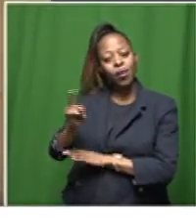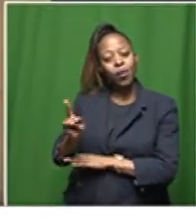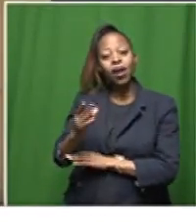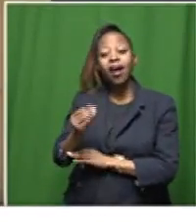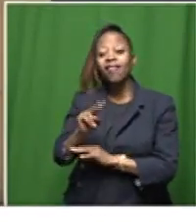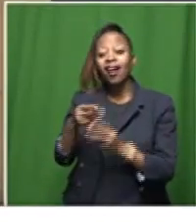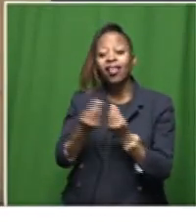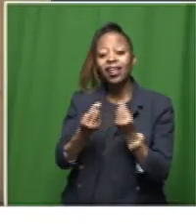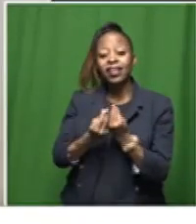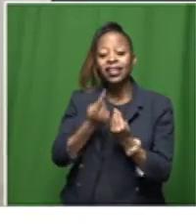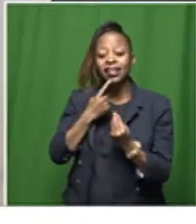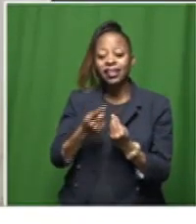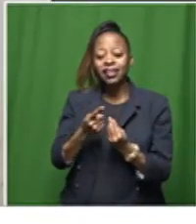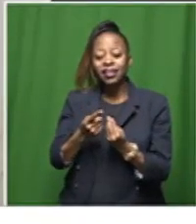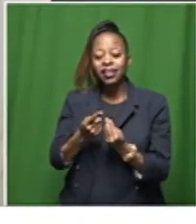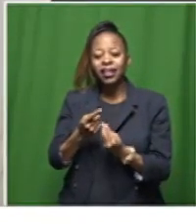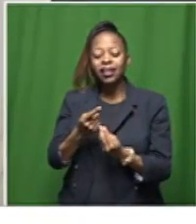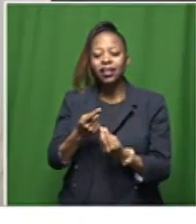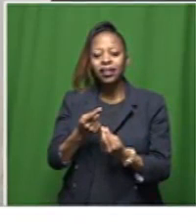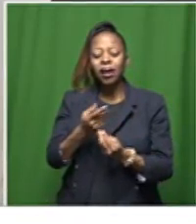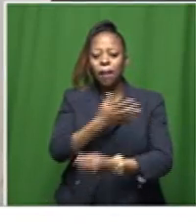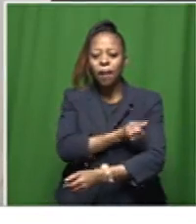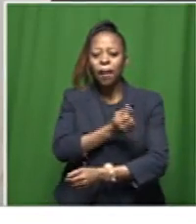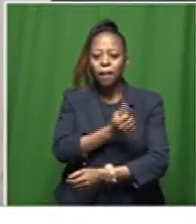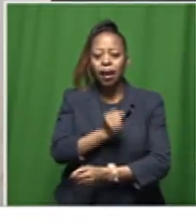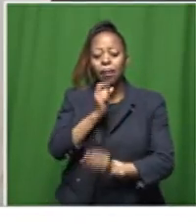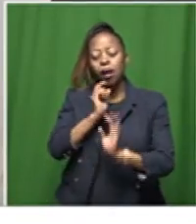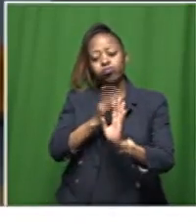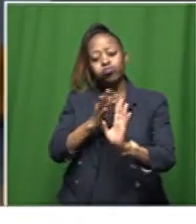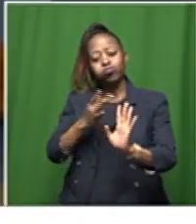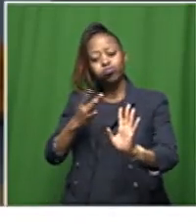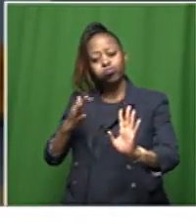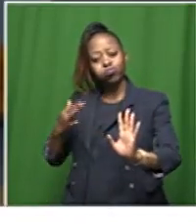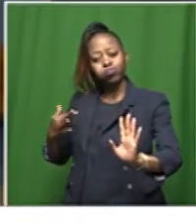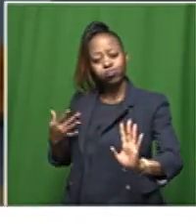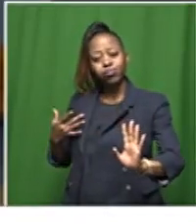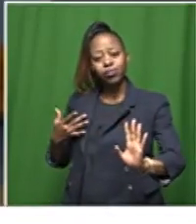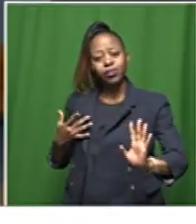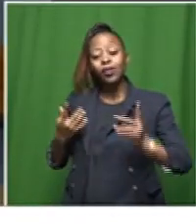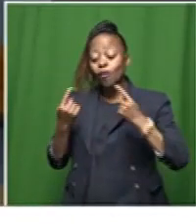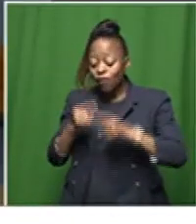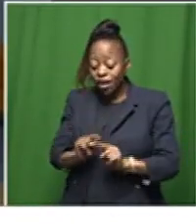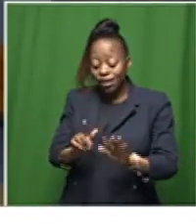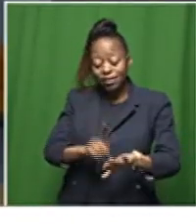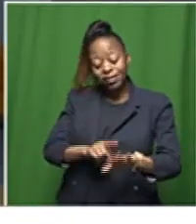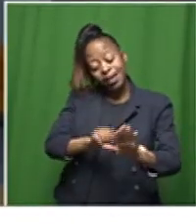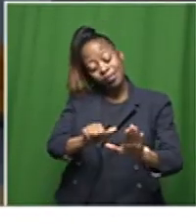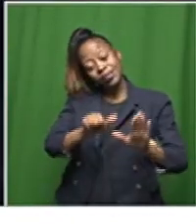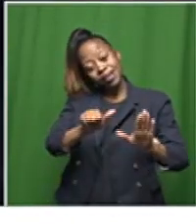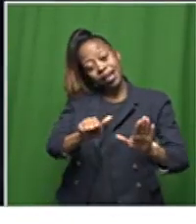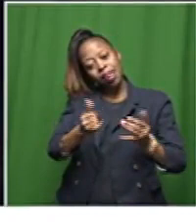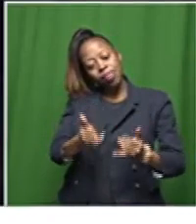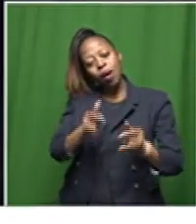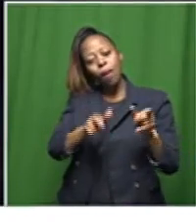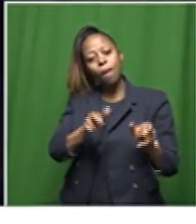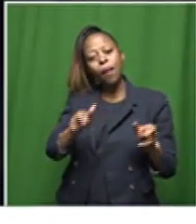le ntho ba etsang ba re le ya pampa le fihla mo o thola o tshiya teng o fihle ka bo tshiya teng e telele ne o thola o maybe batho ba tsetsang